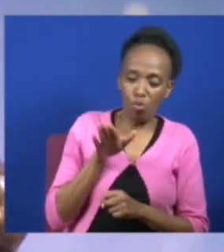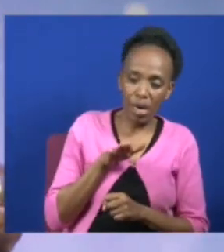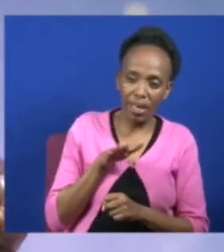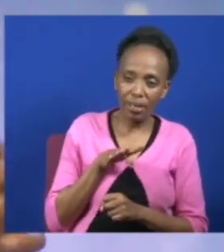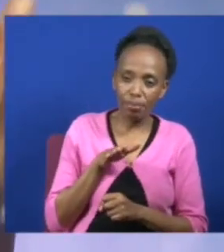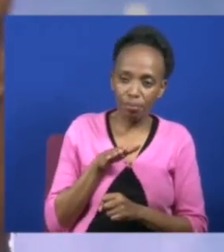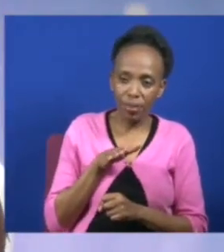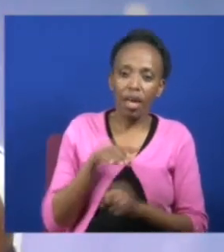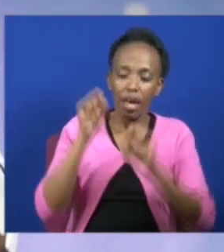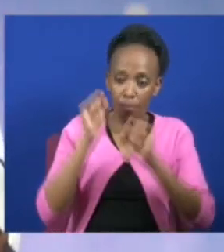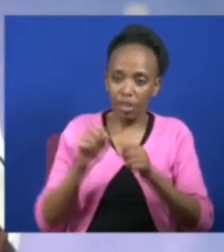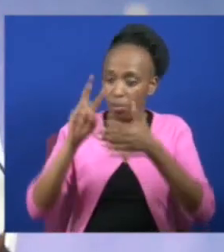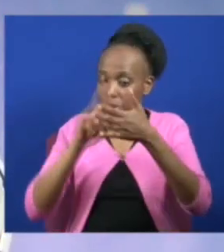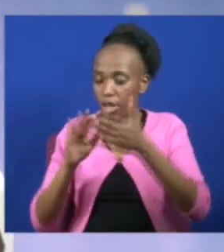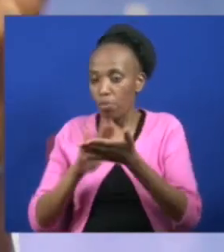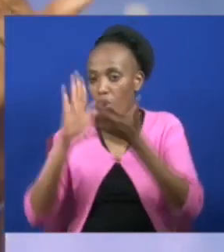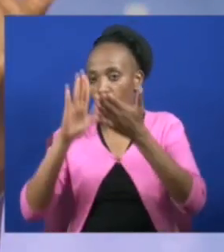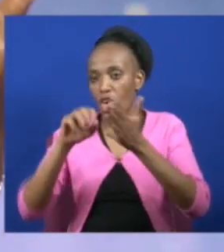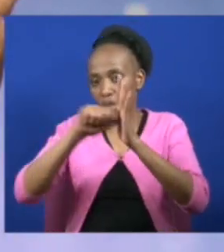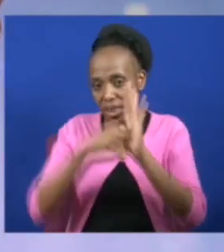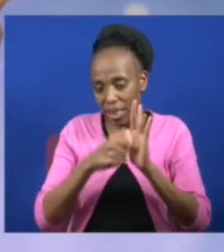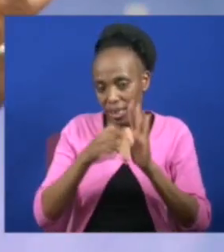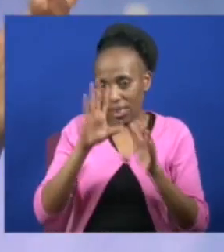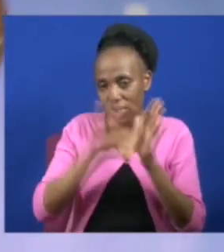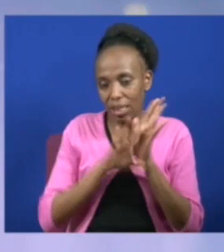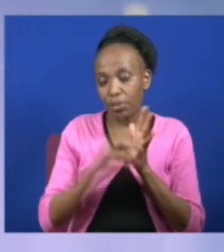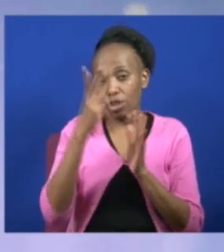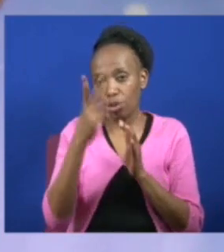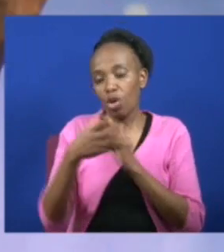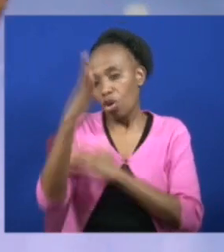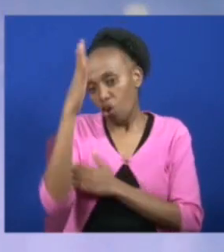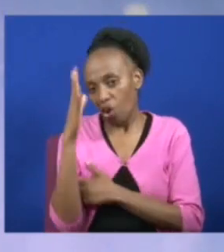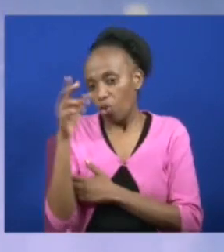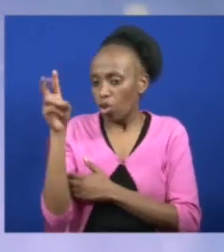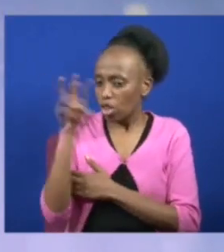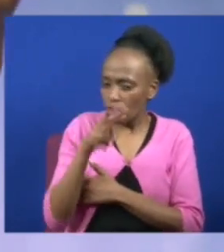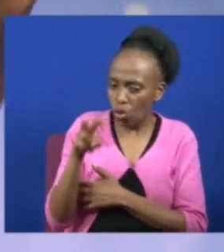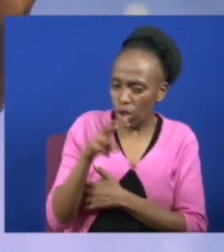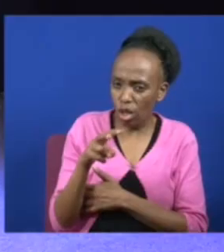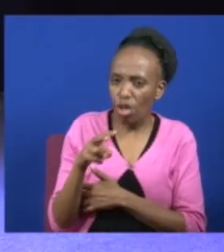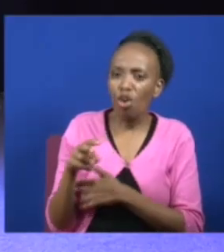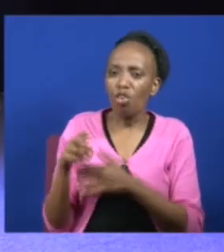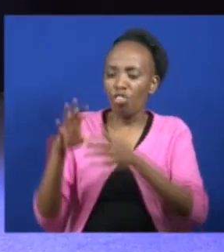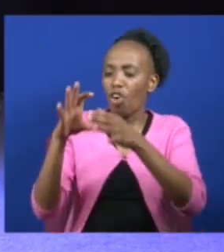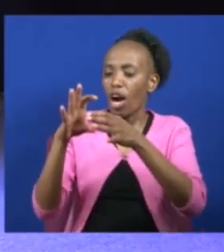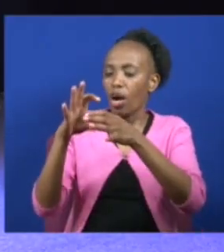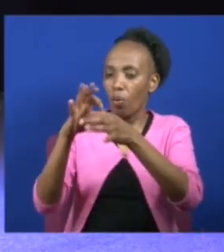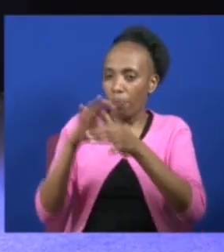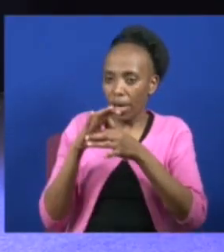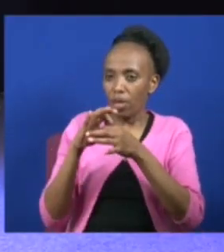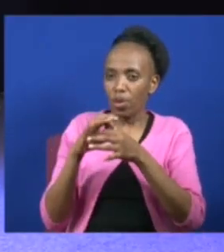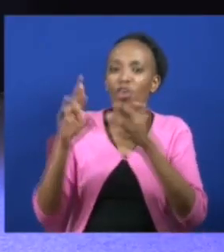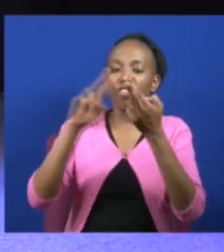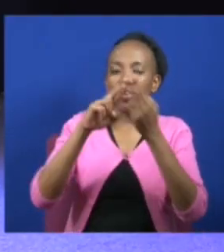woman. And you can read more, Genesis chapter 2. God was looking for companionship,